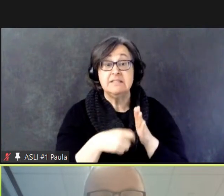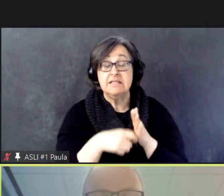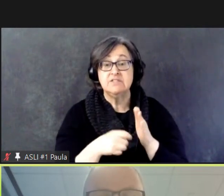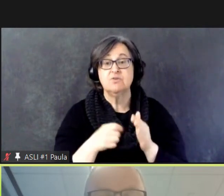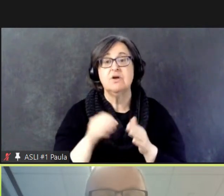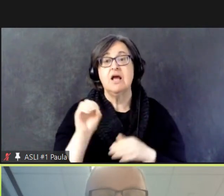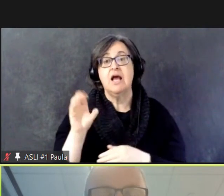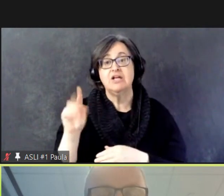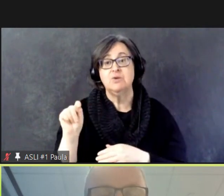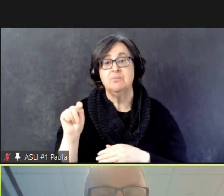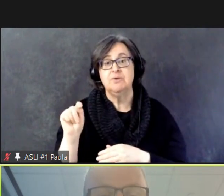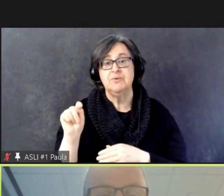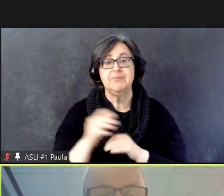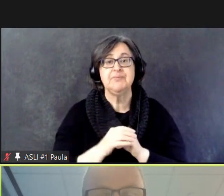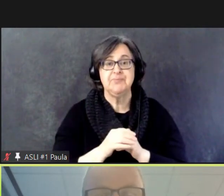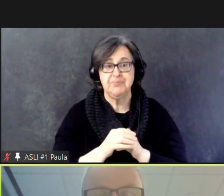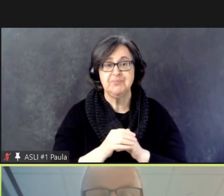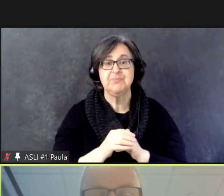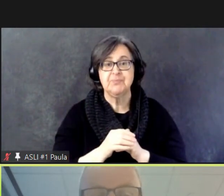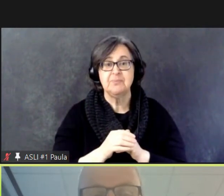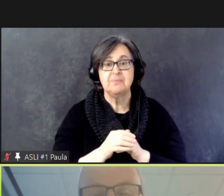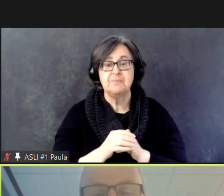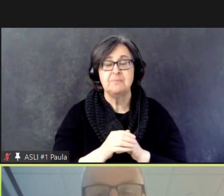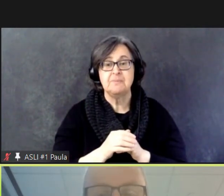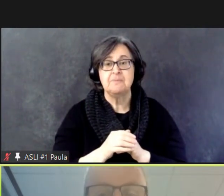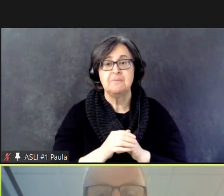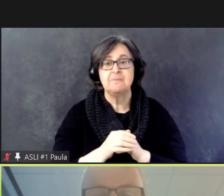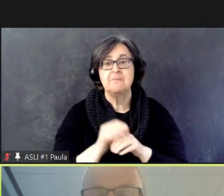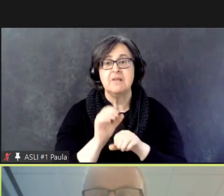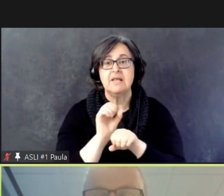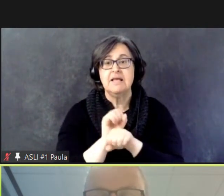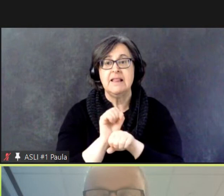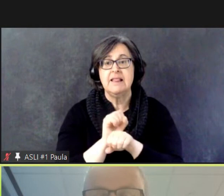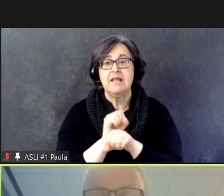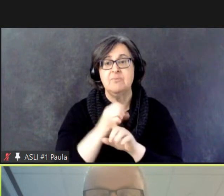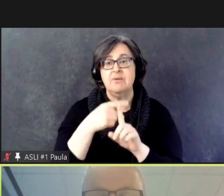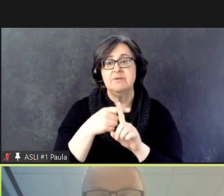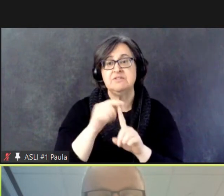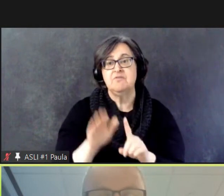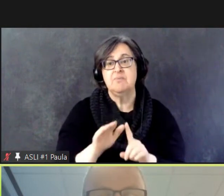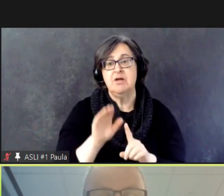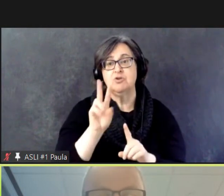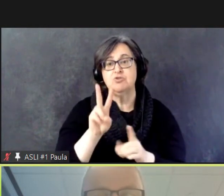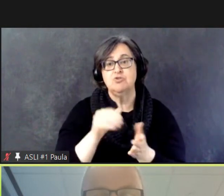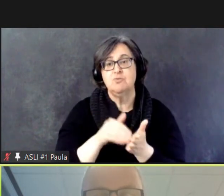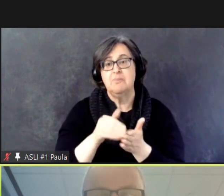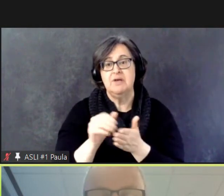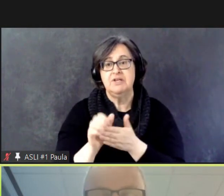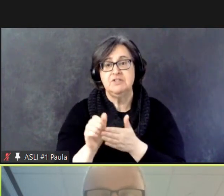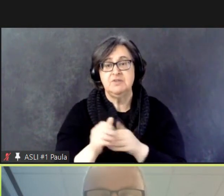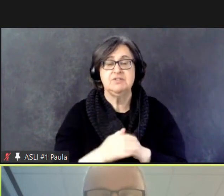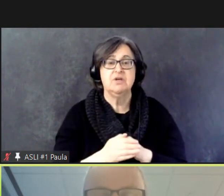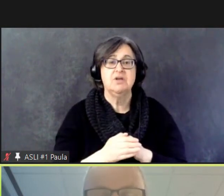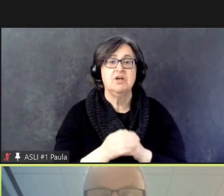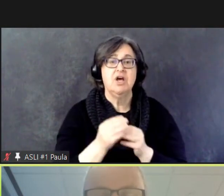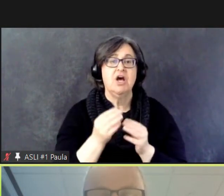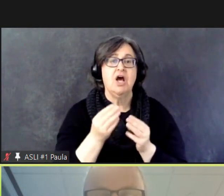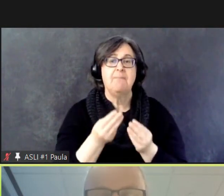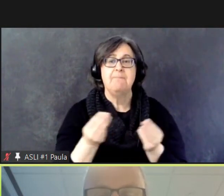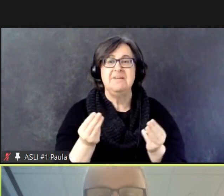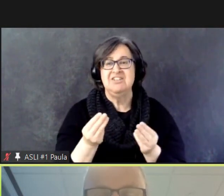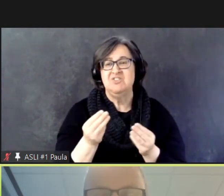for October, we see labor coming in positive by about $2 million, material coming in negative by